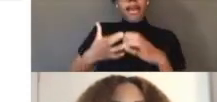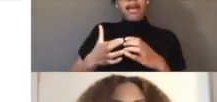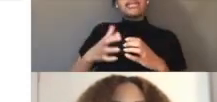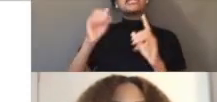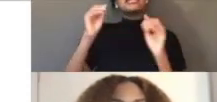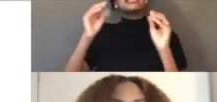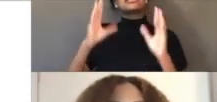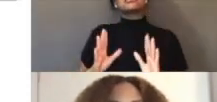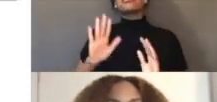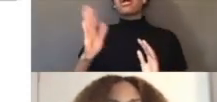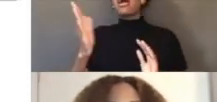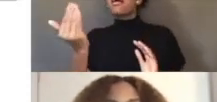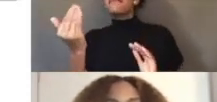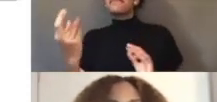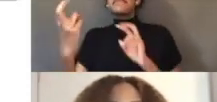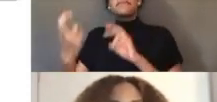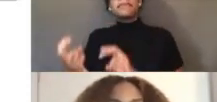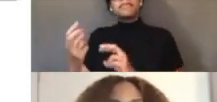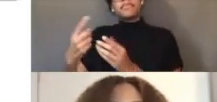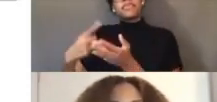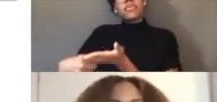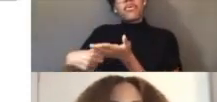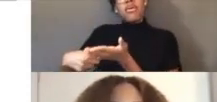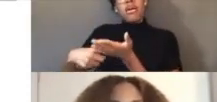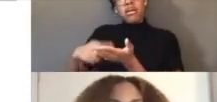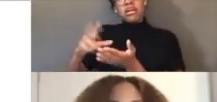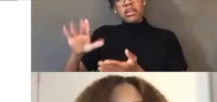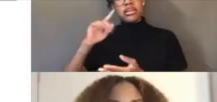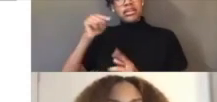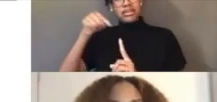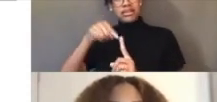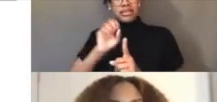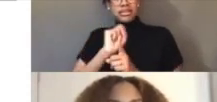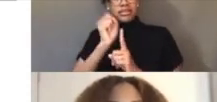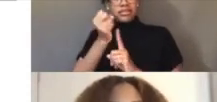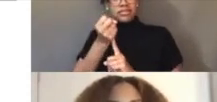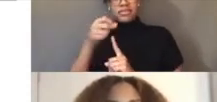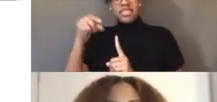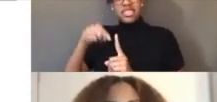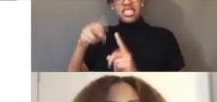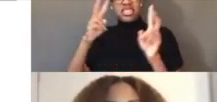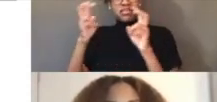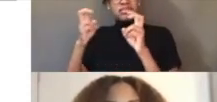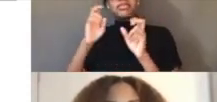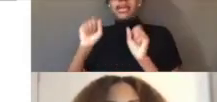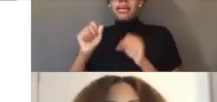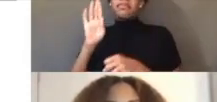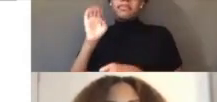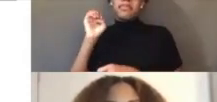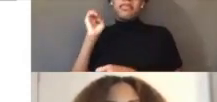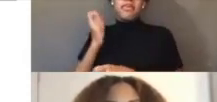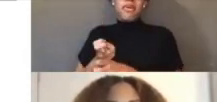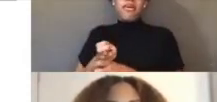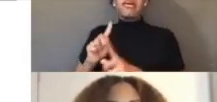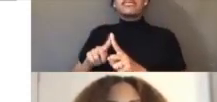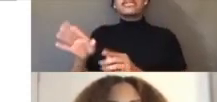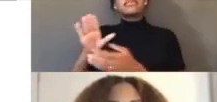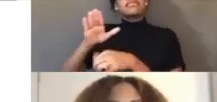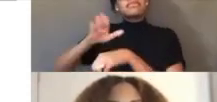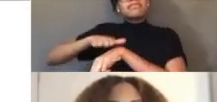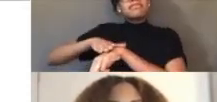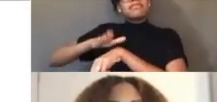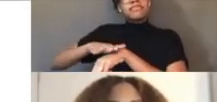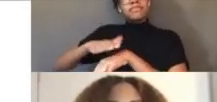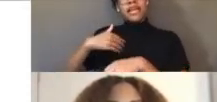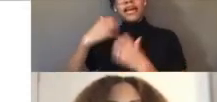when we're the only one, it can feel lonely and embarrassing, but that she was there, that she cared about him,